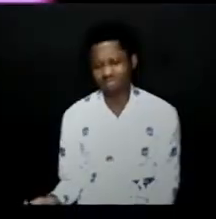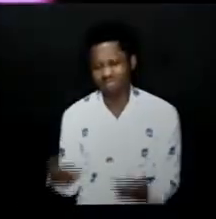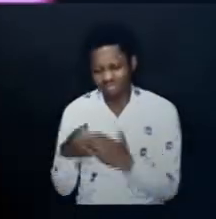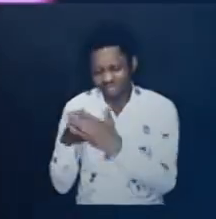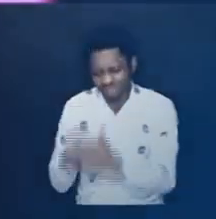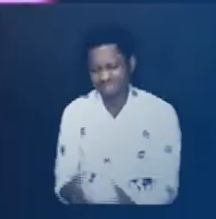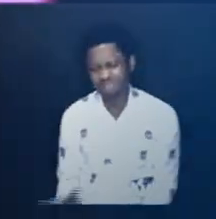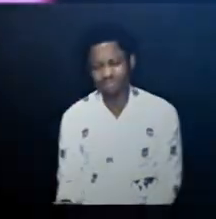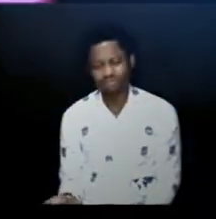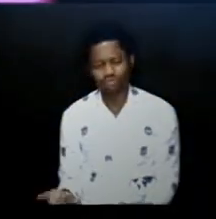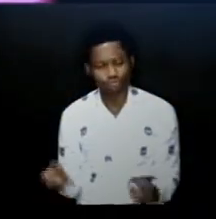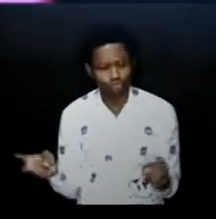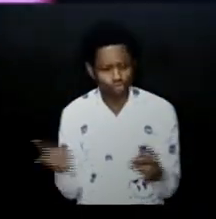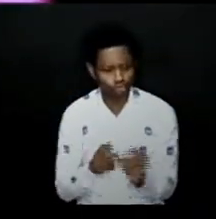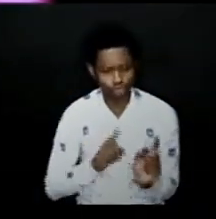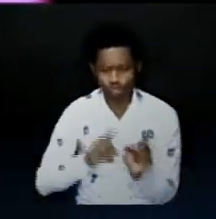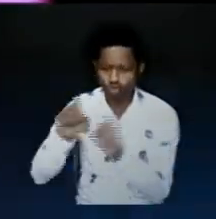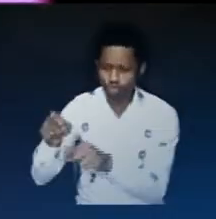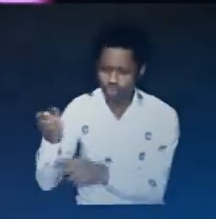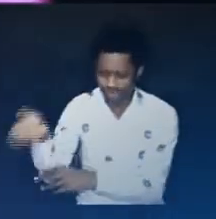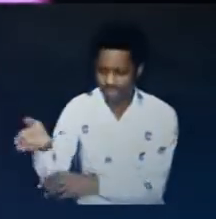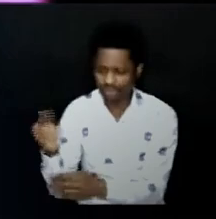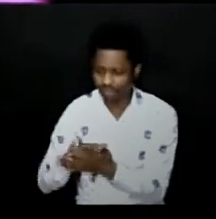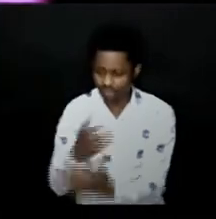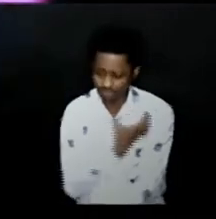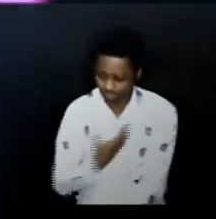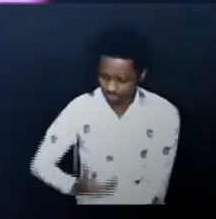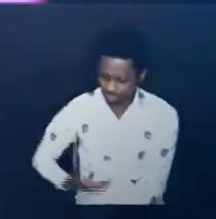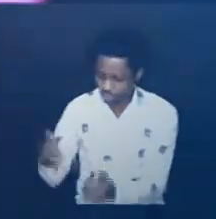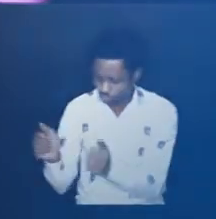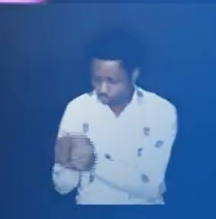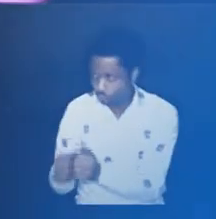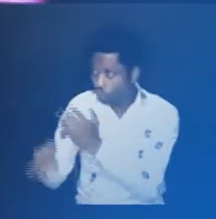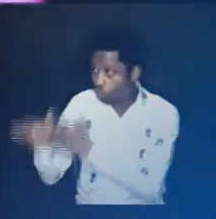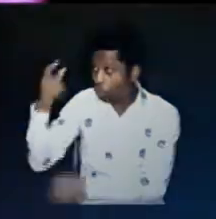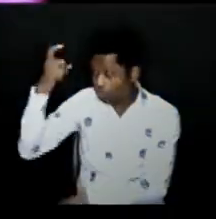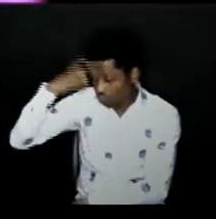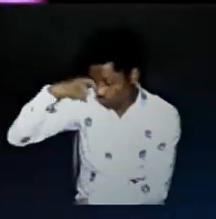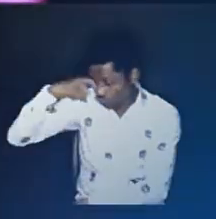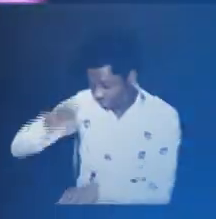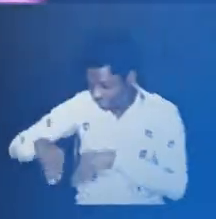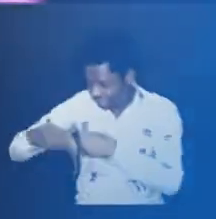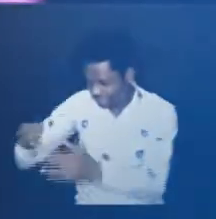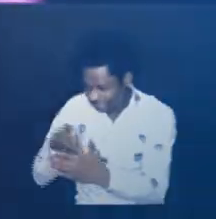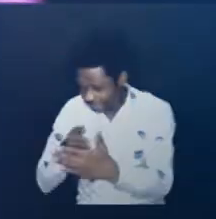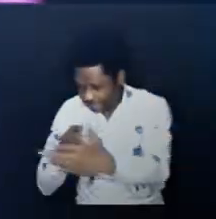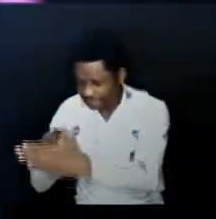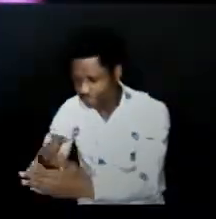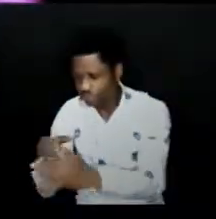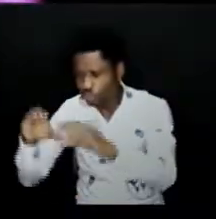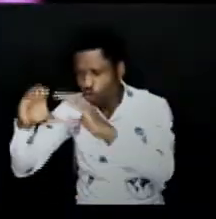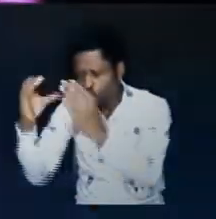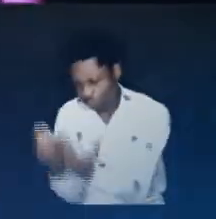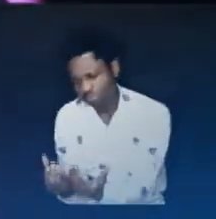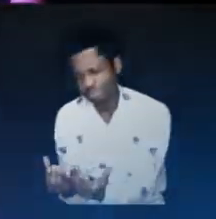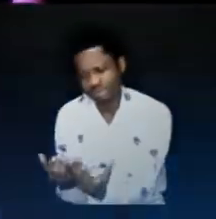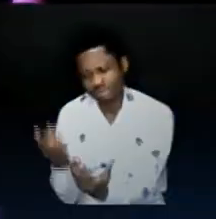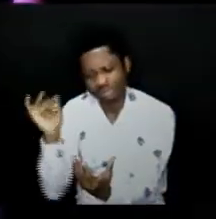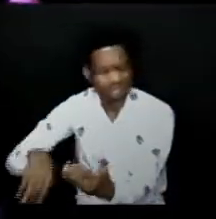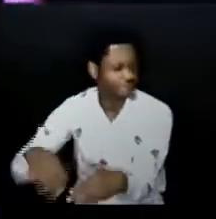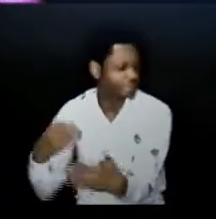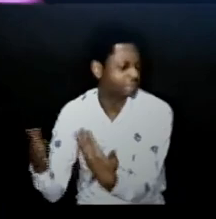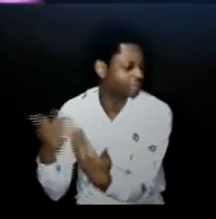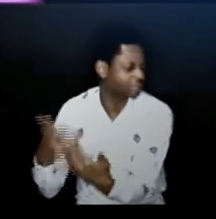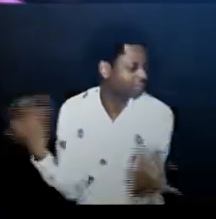So let us go in there and with the wisdom God has given us, provide leadership for the community.